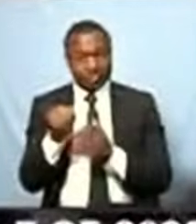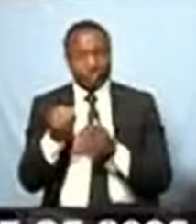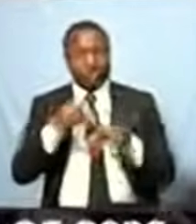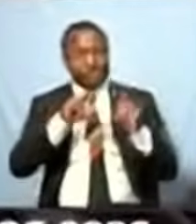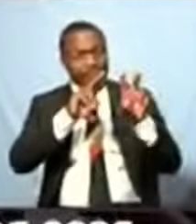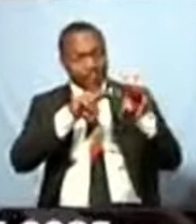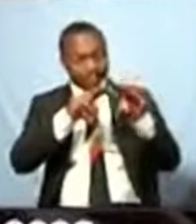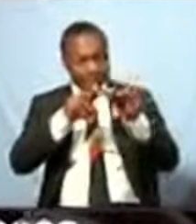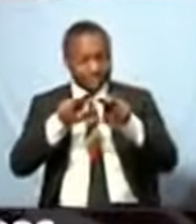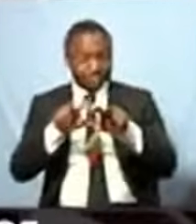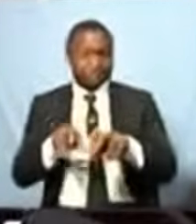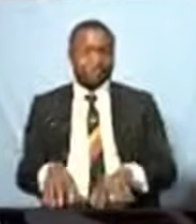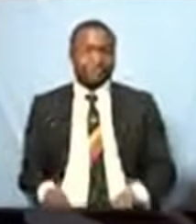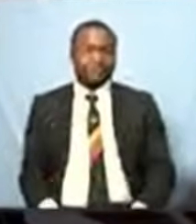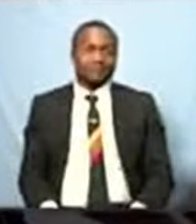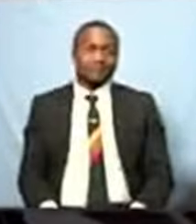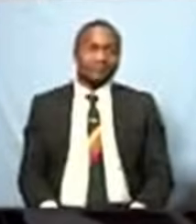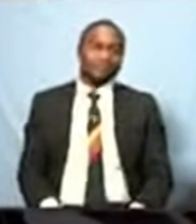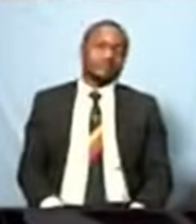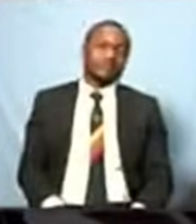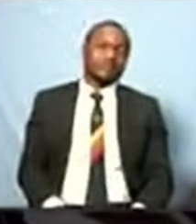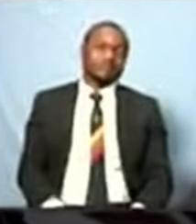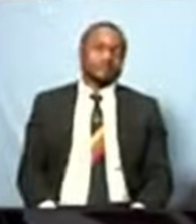oversight, you know,